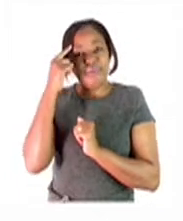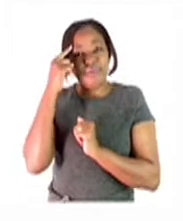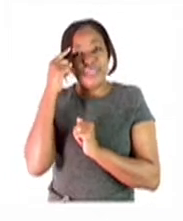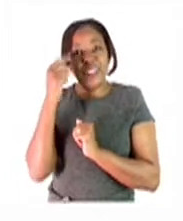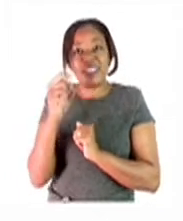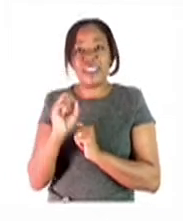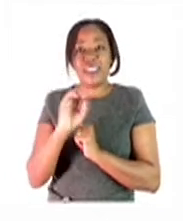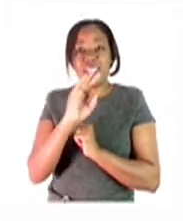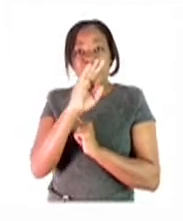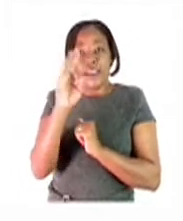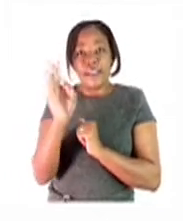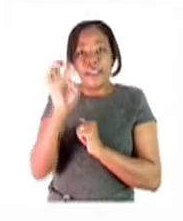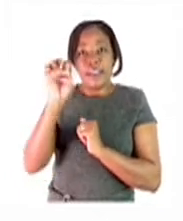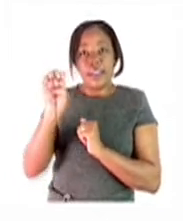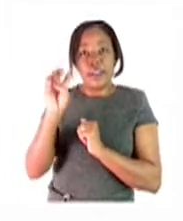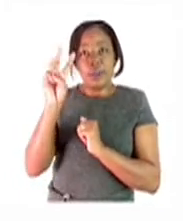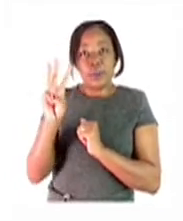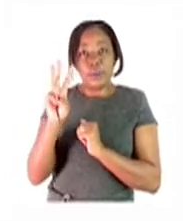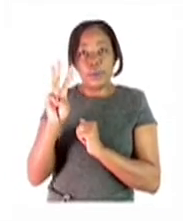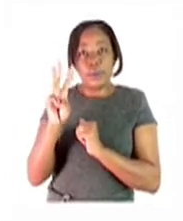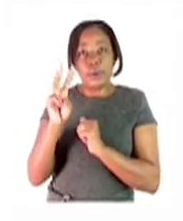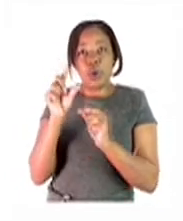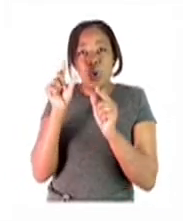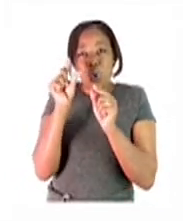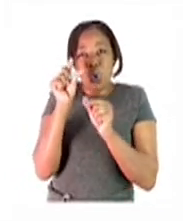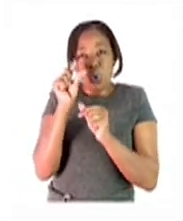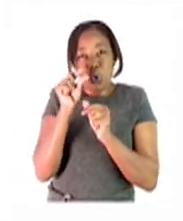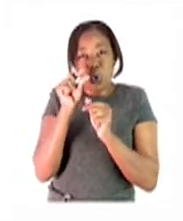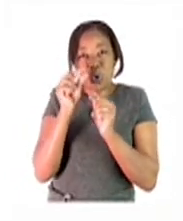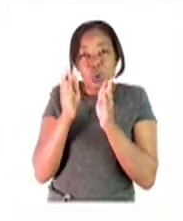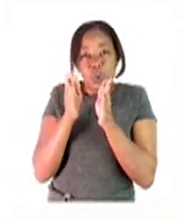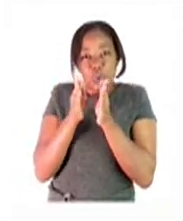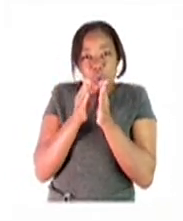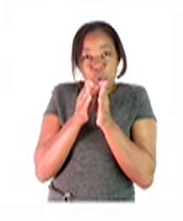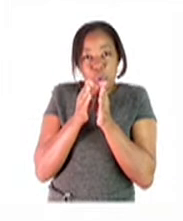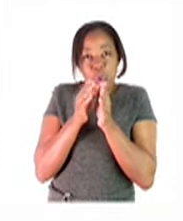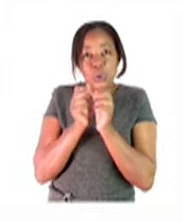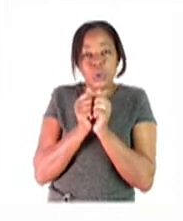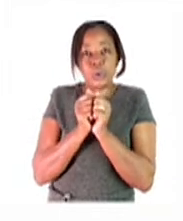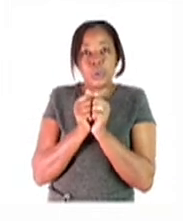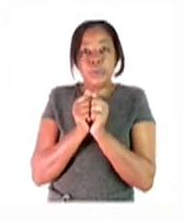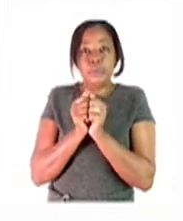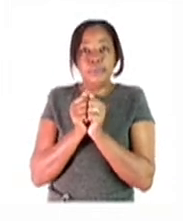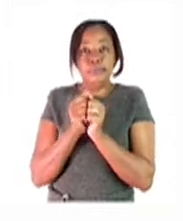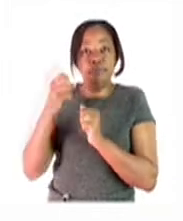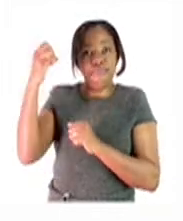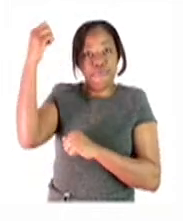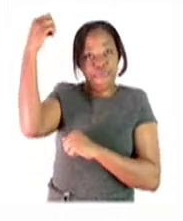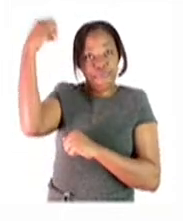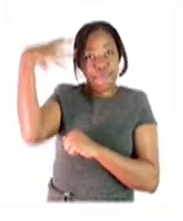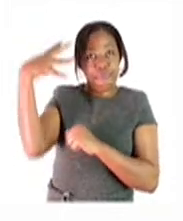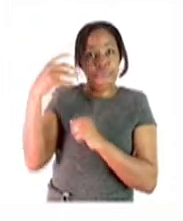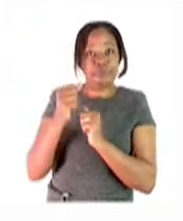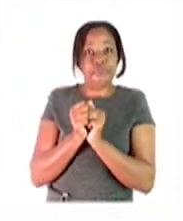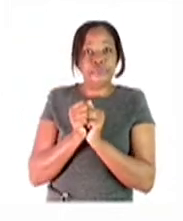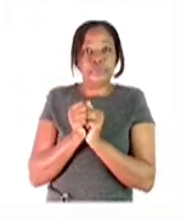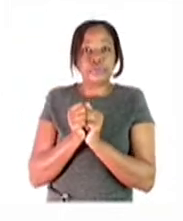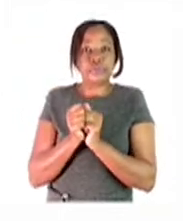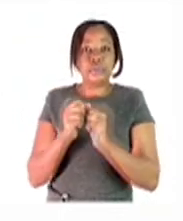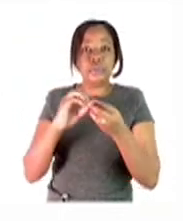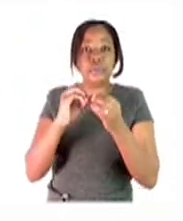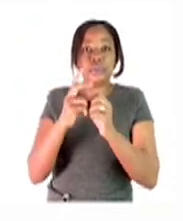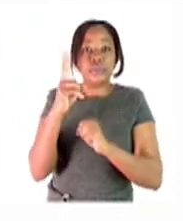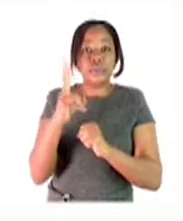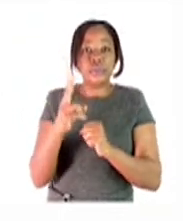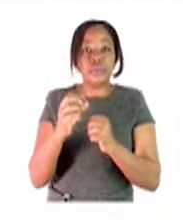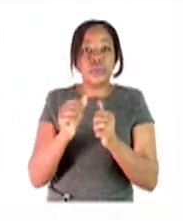I think it's few. They are a few light on. Number 2, my brother